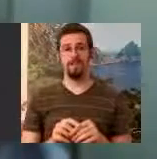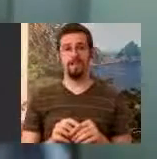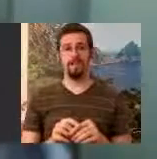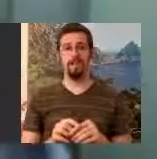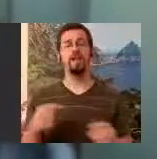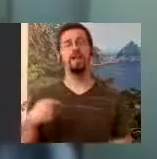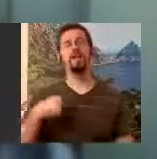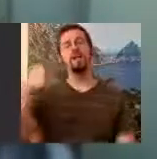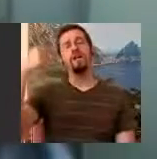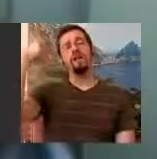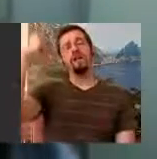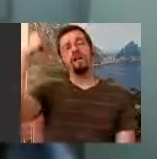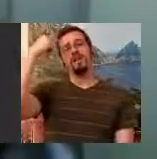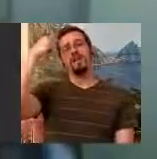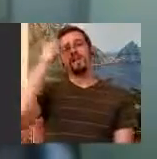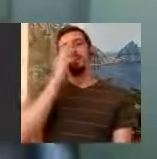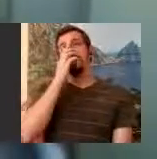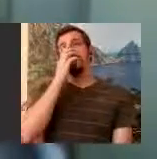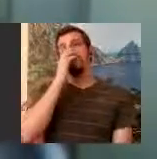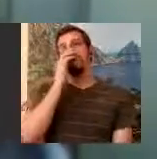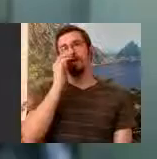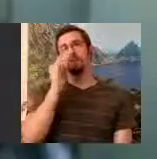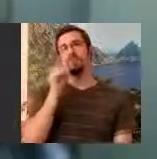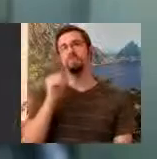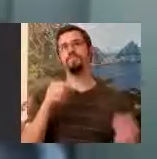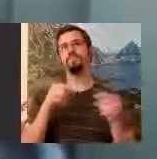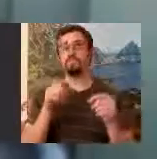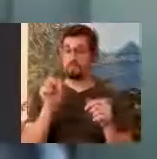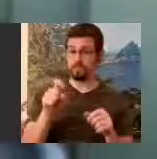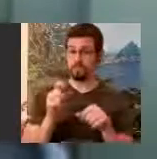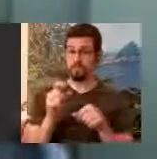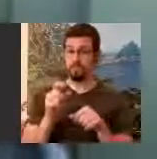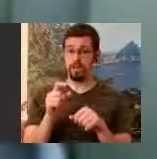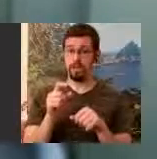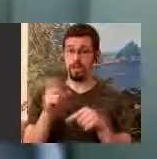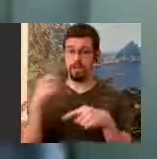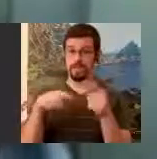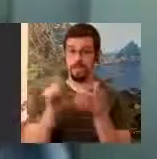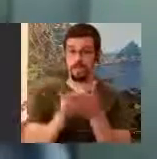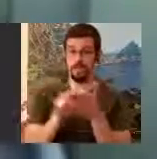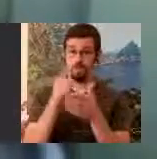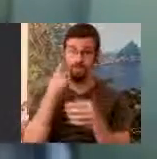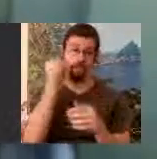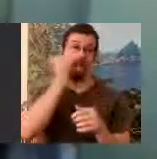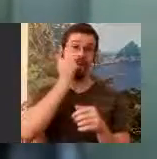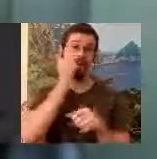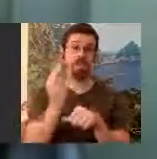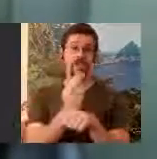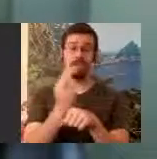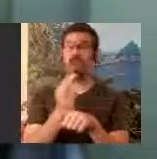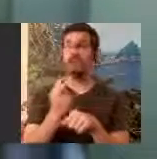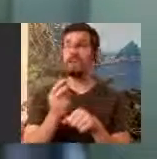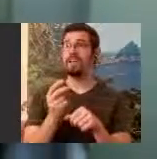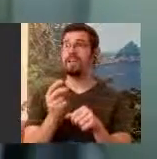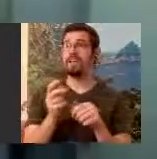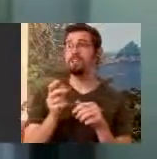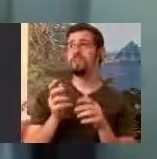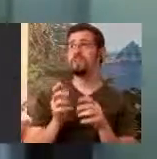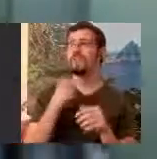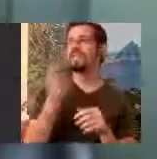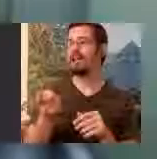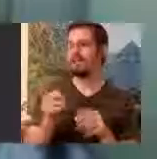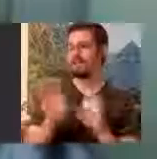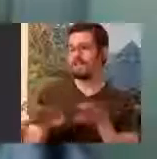I think, should I use SignWriting for my everyday use? For example, to leave a message on the fridge to my